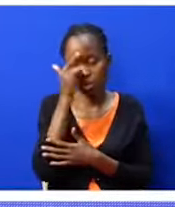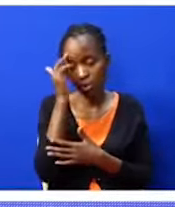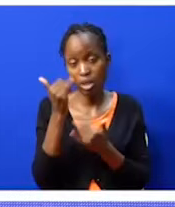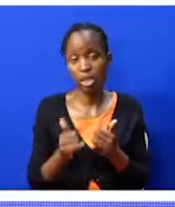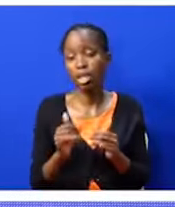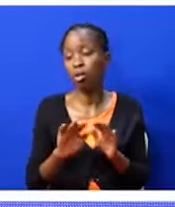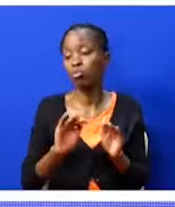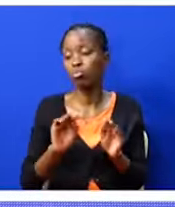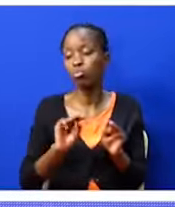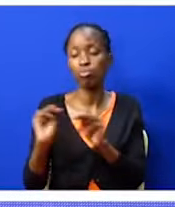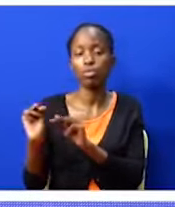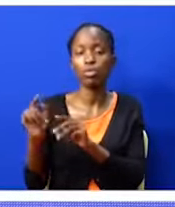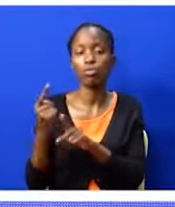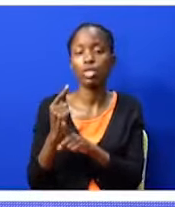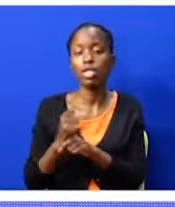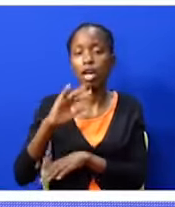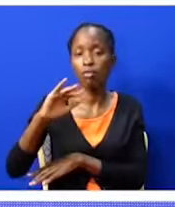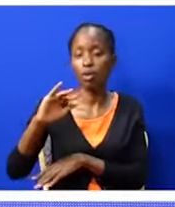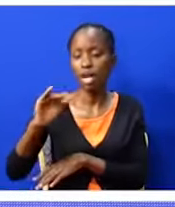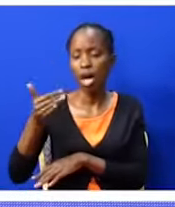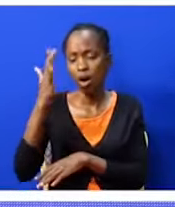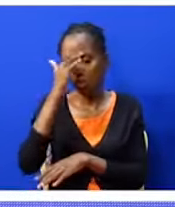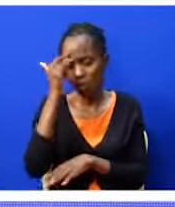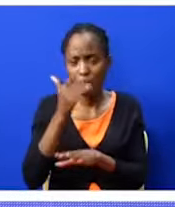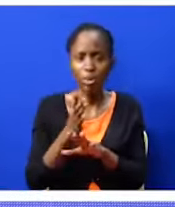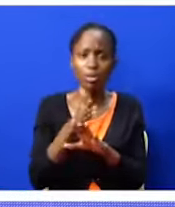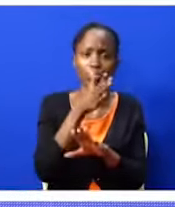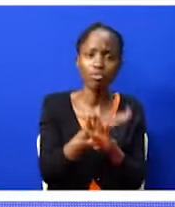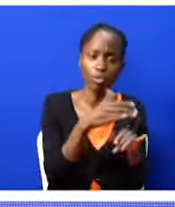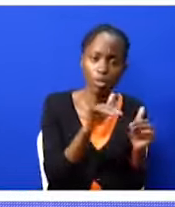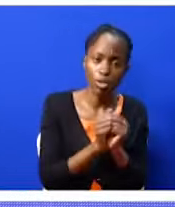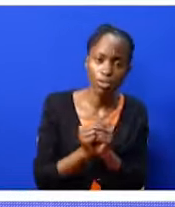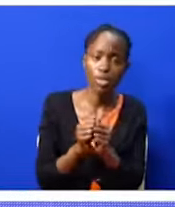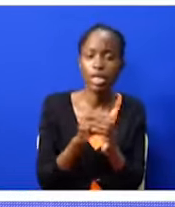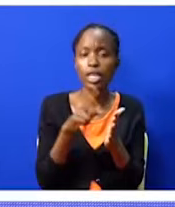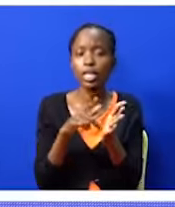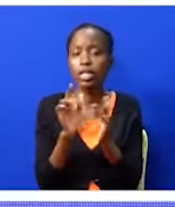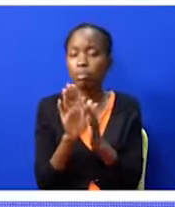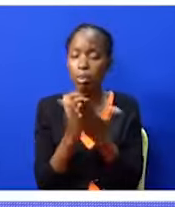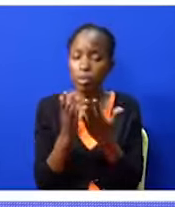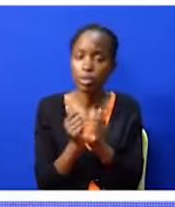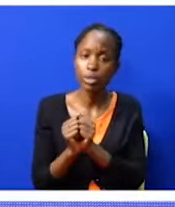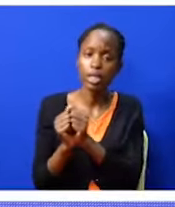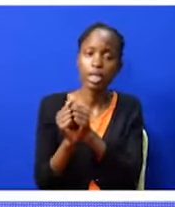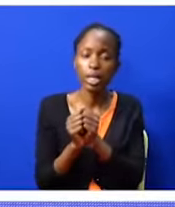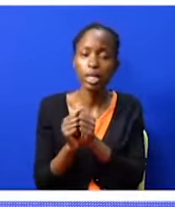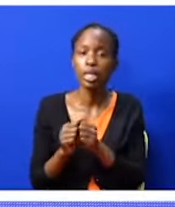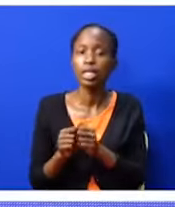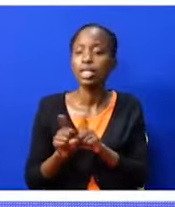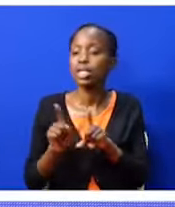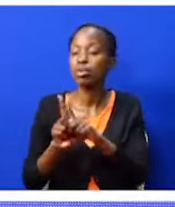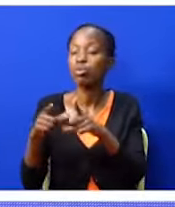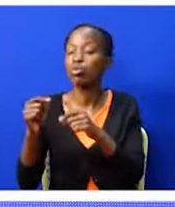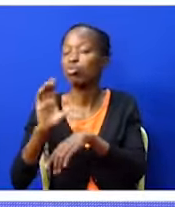to another place because they used to play together, they used to read the Bible together, even attend